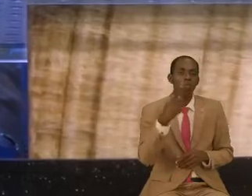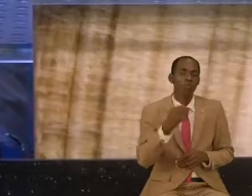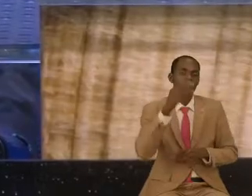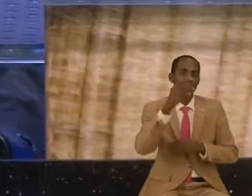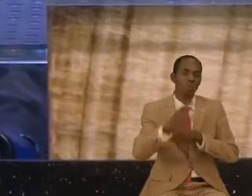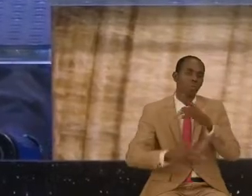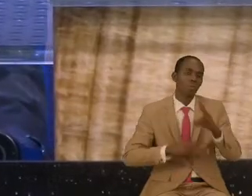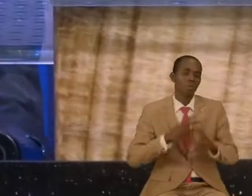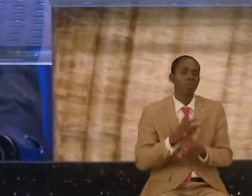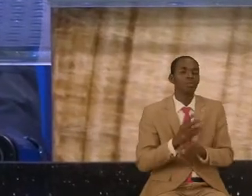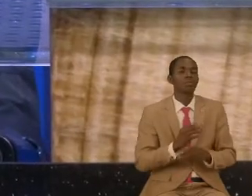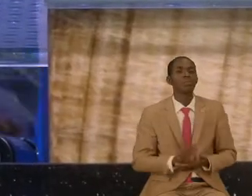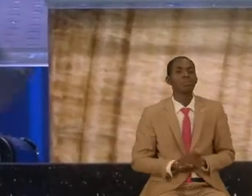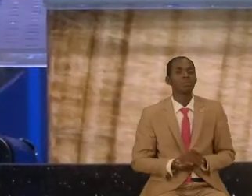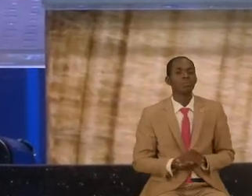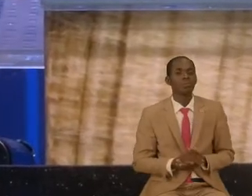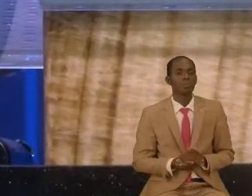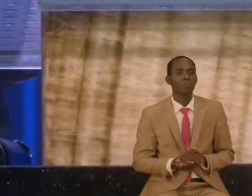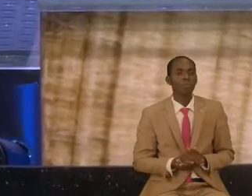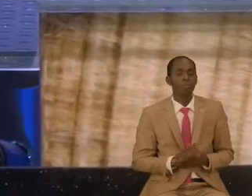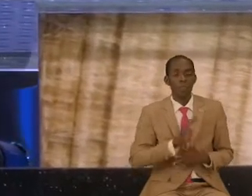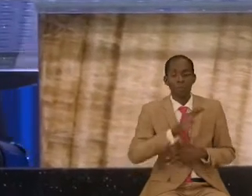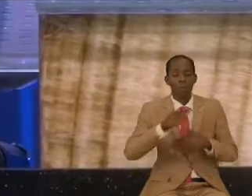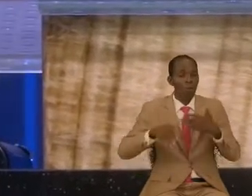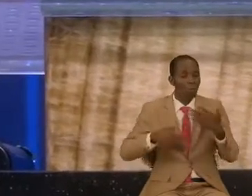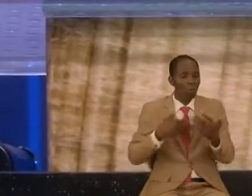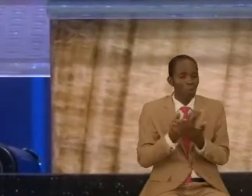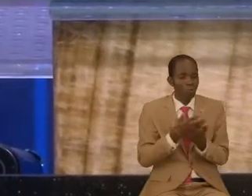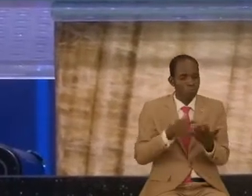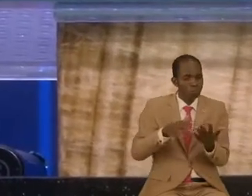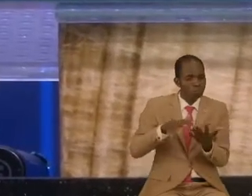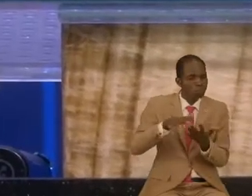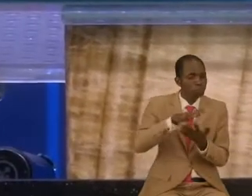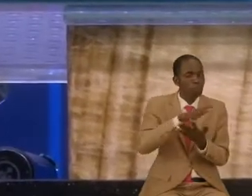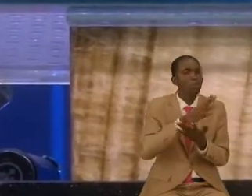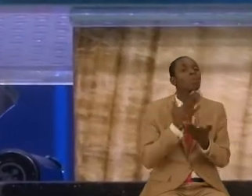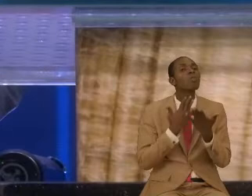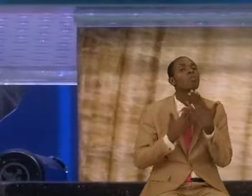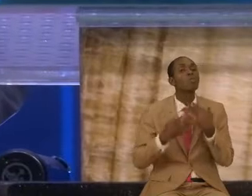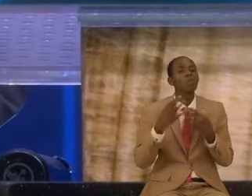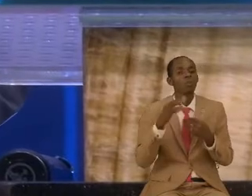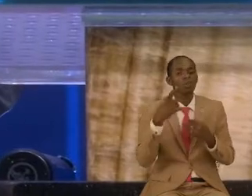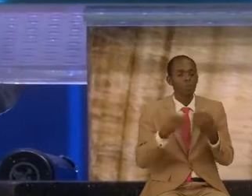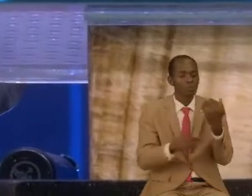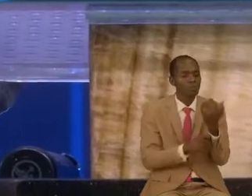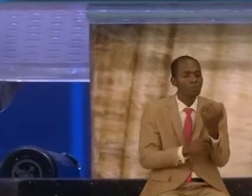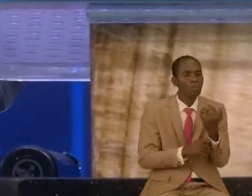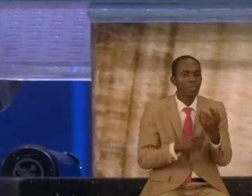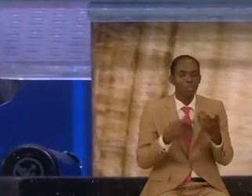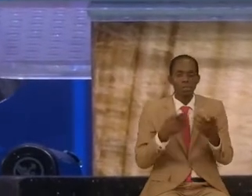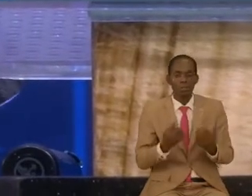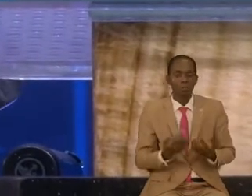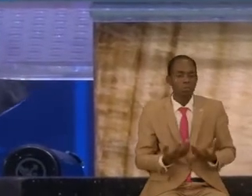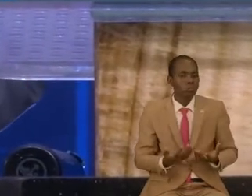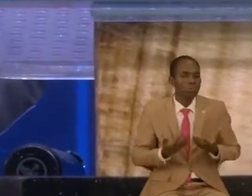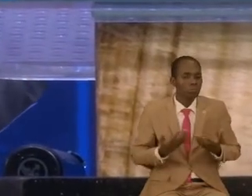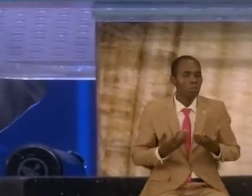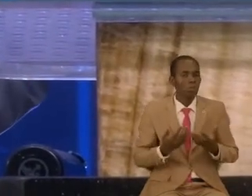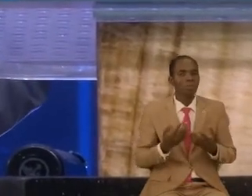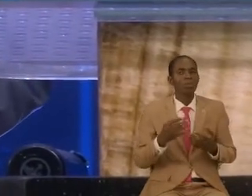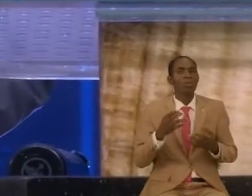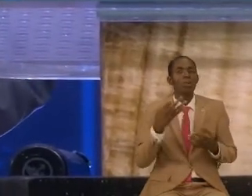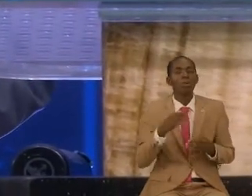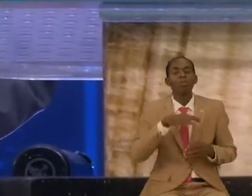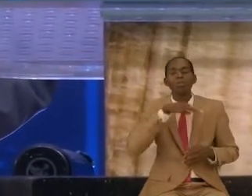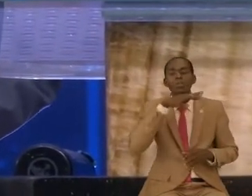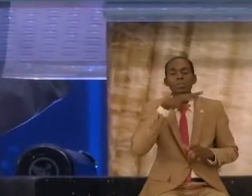is of the world. All those, the lust of the flesh, the desires for